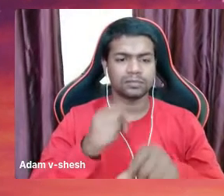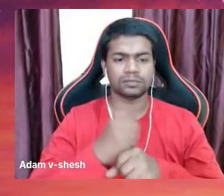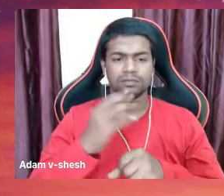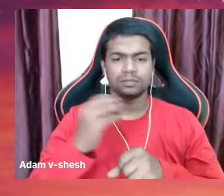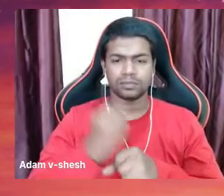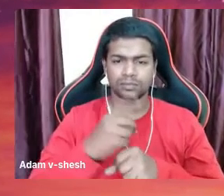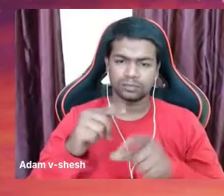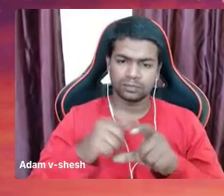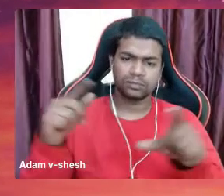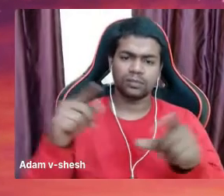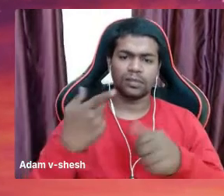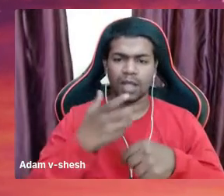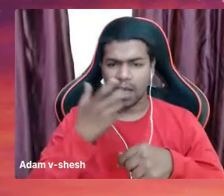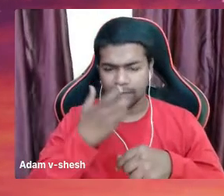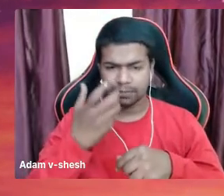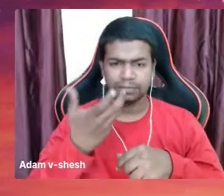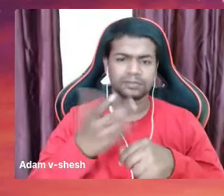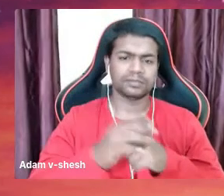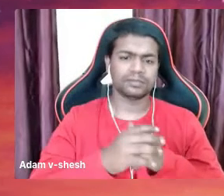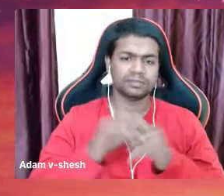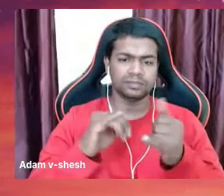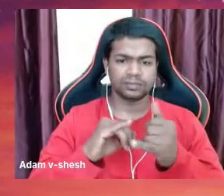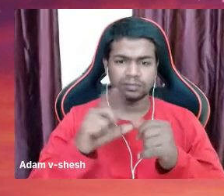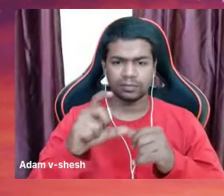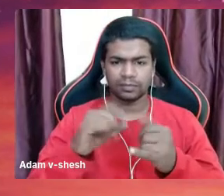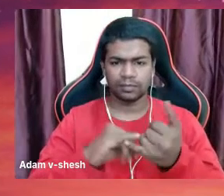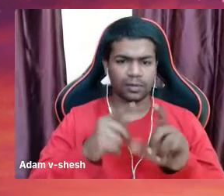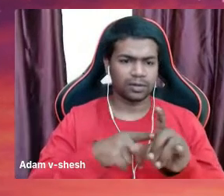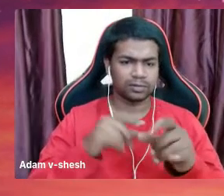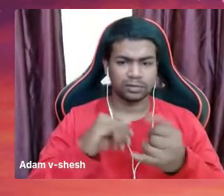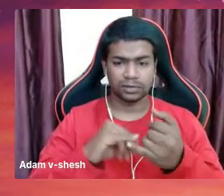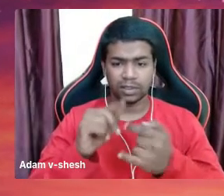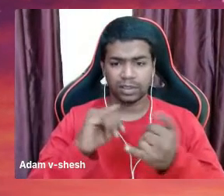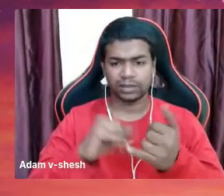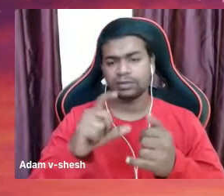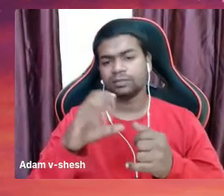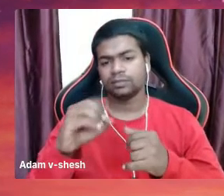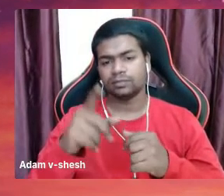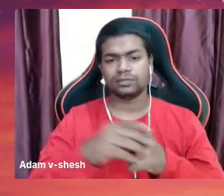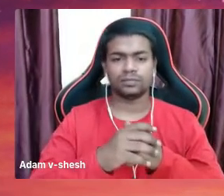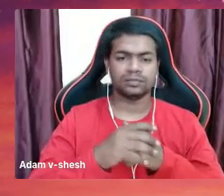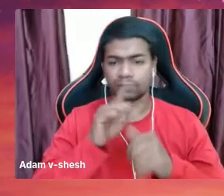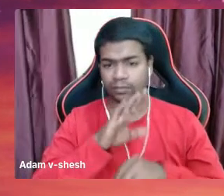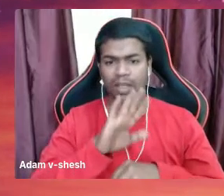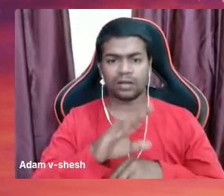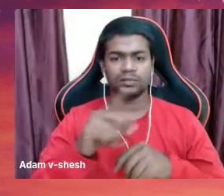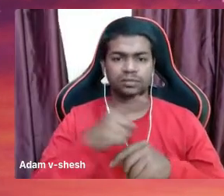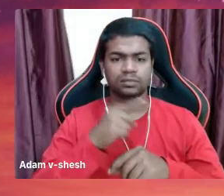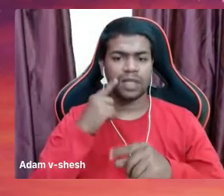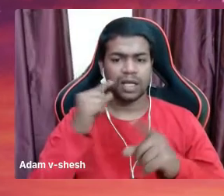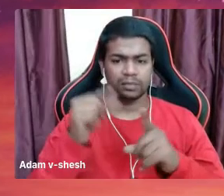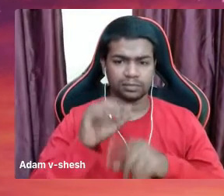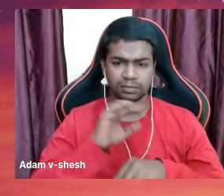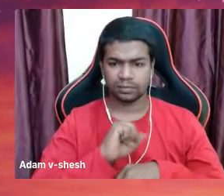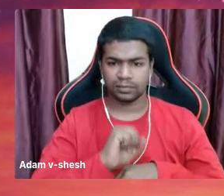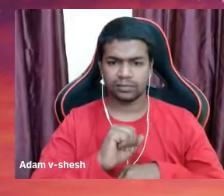Apple, Cisco's of the world have done that is to have core tech IP that they own, right? Or they own